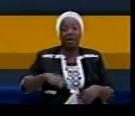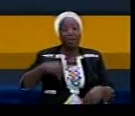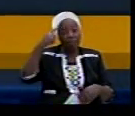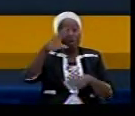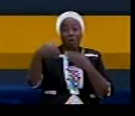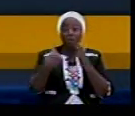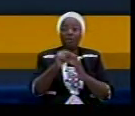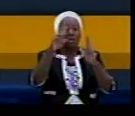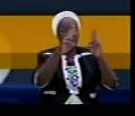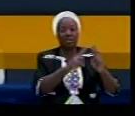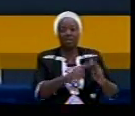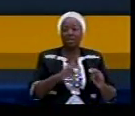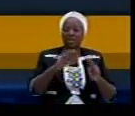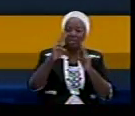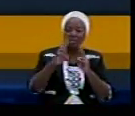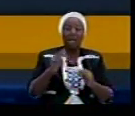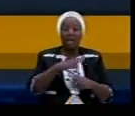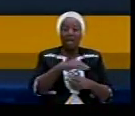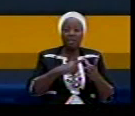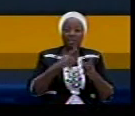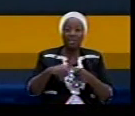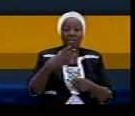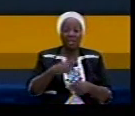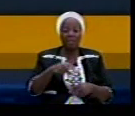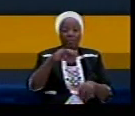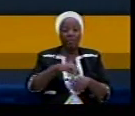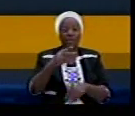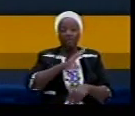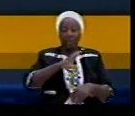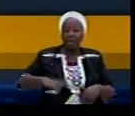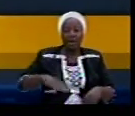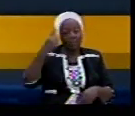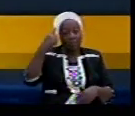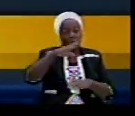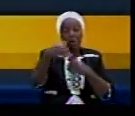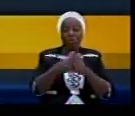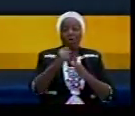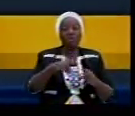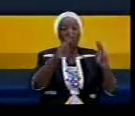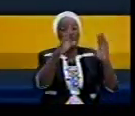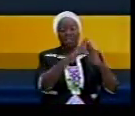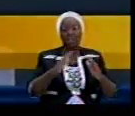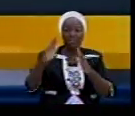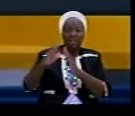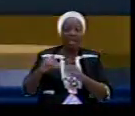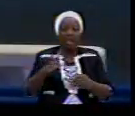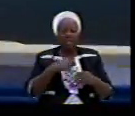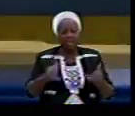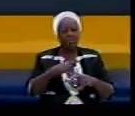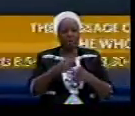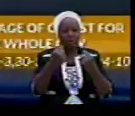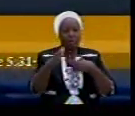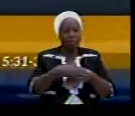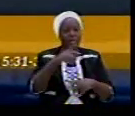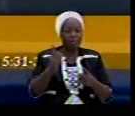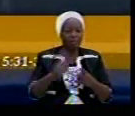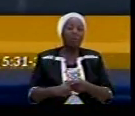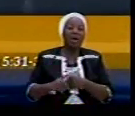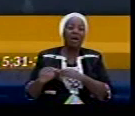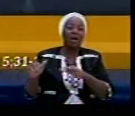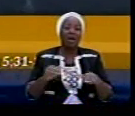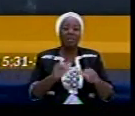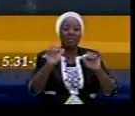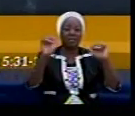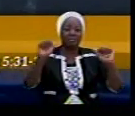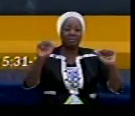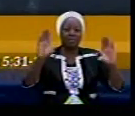message of Christ for the whole city. Let's come back to Acts chapter 8, and I'm looking at